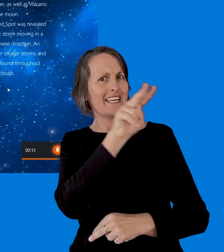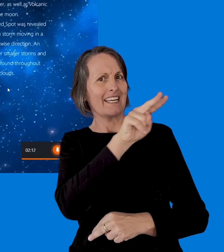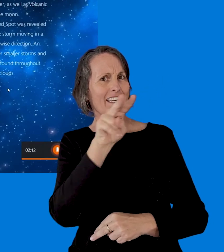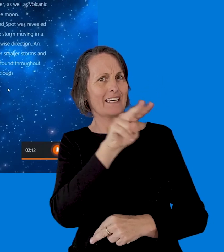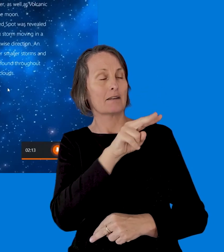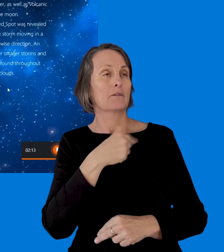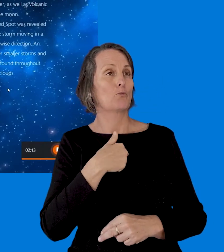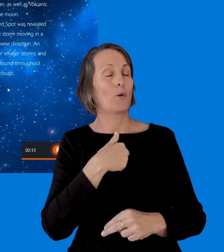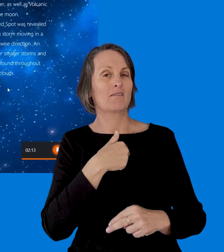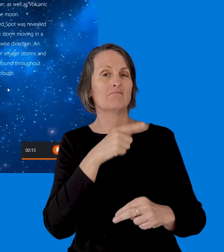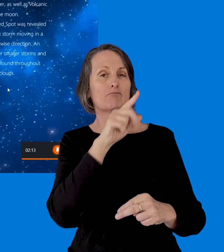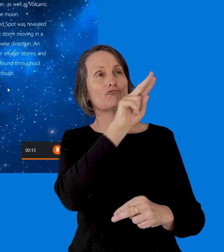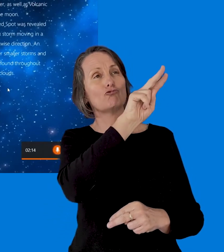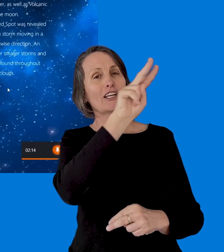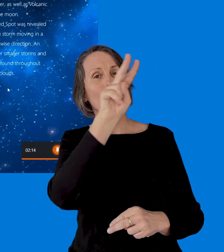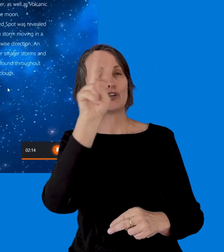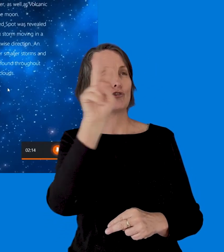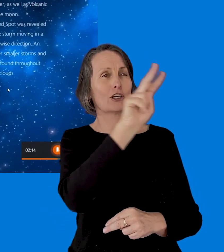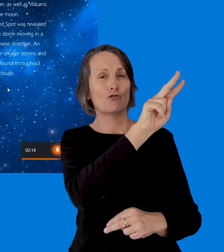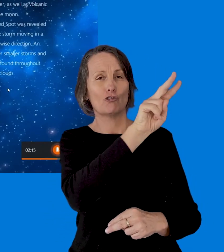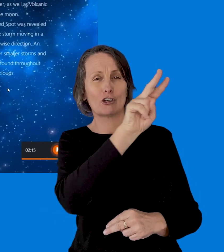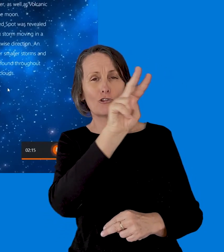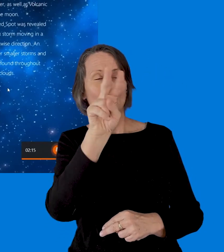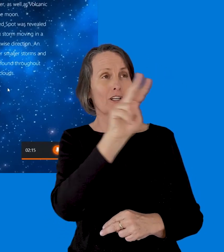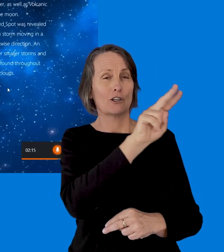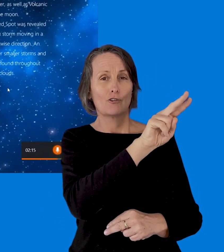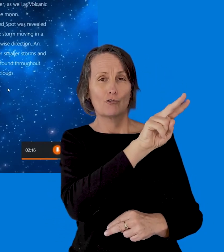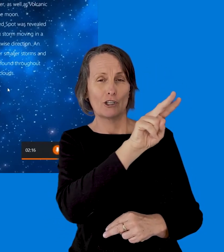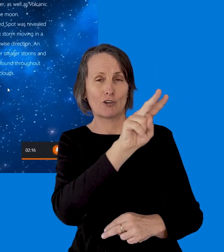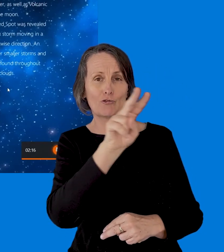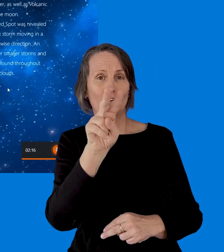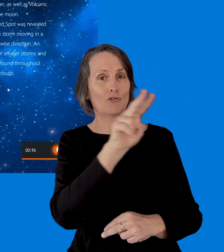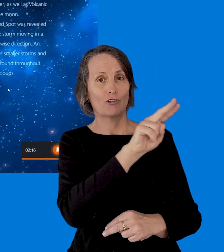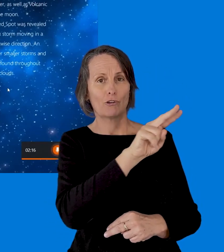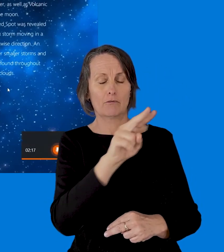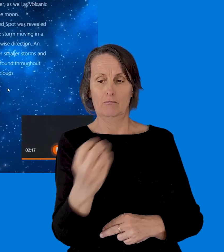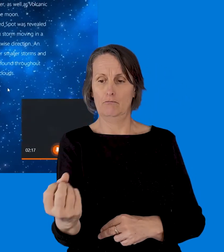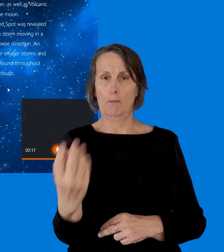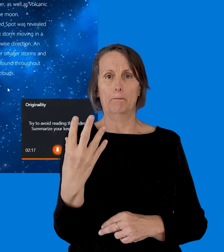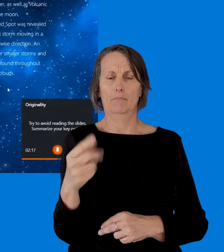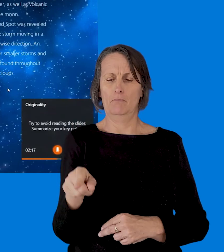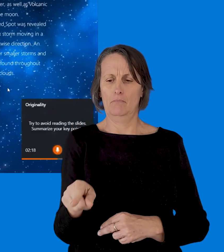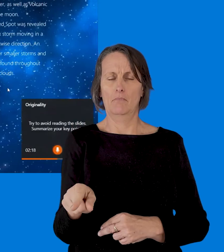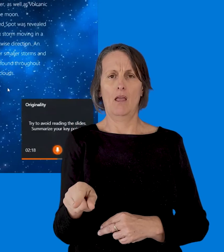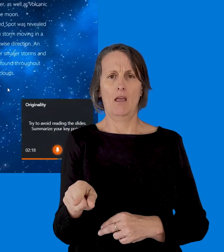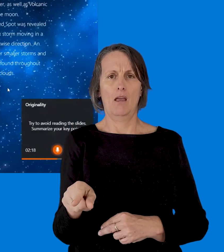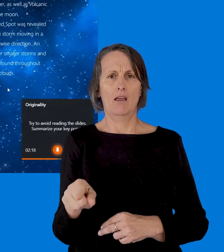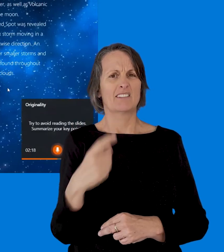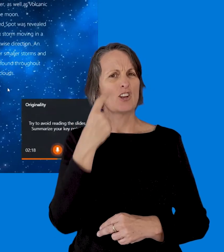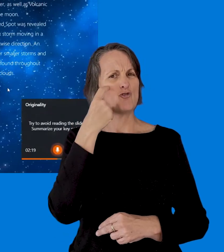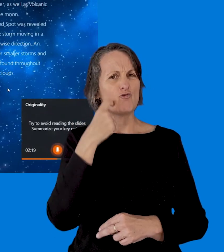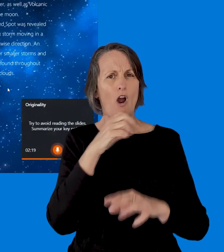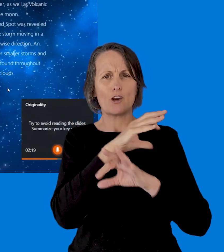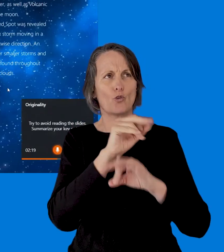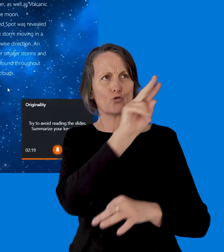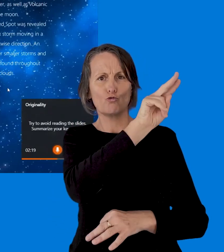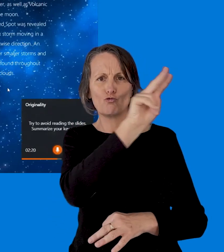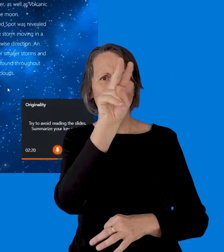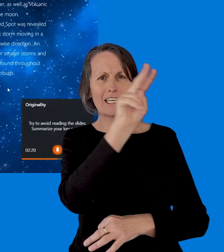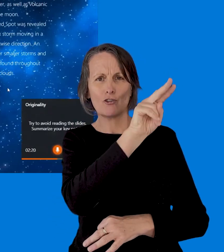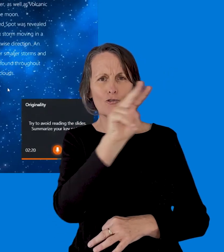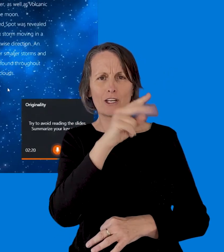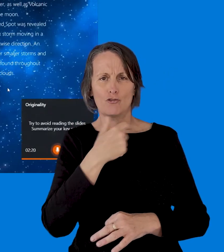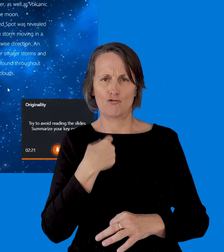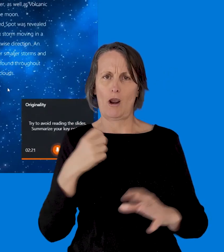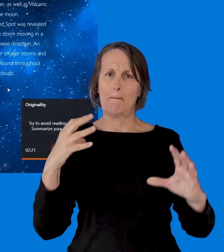approached Jupiter, it discovered a few rings around Jupiter as well as volcanic activity on the moon. Try to avoid reading the